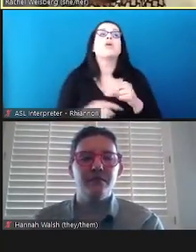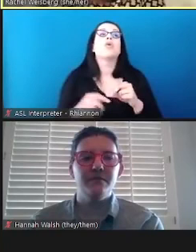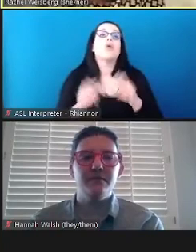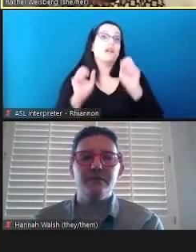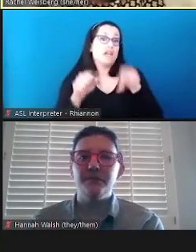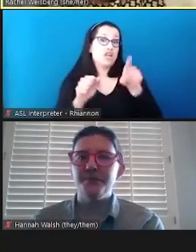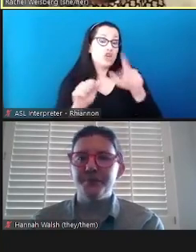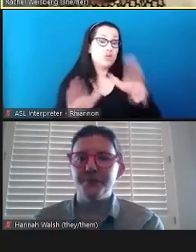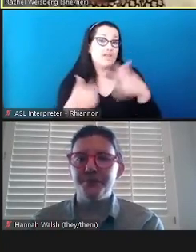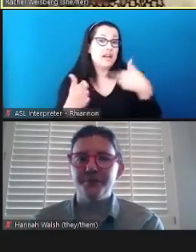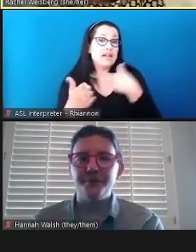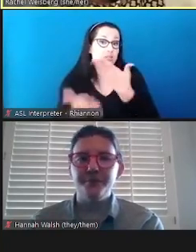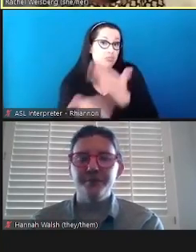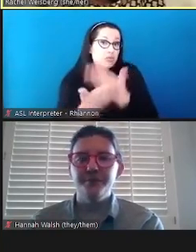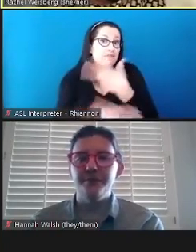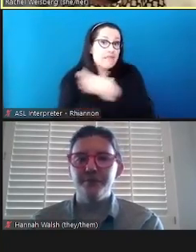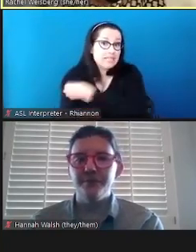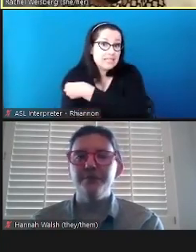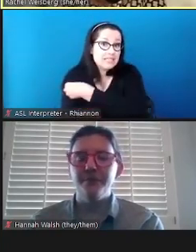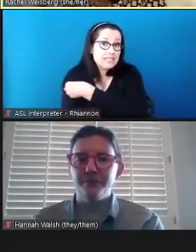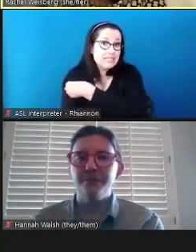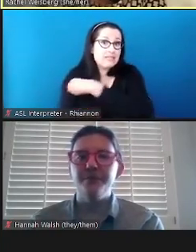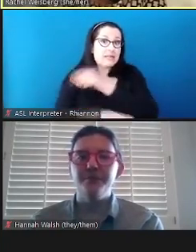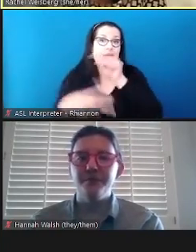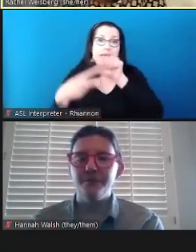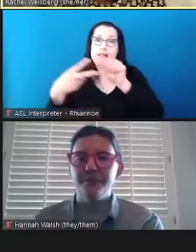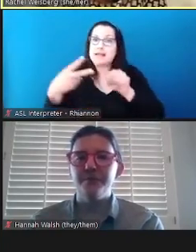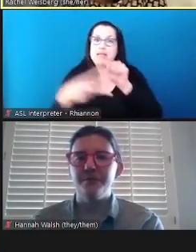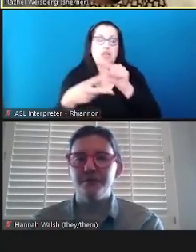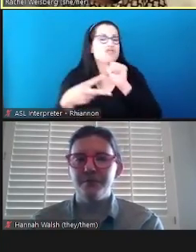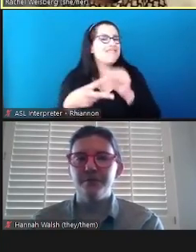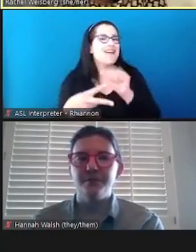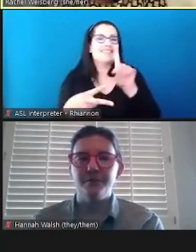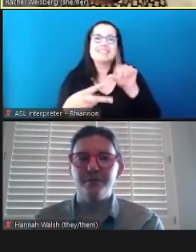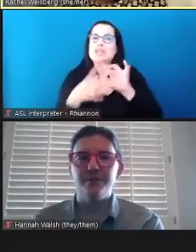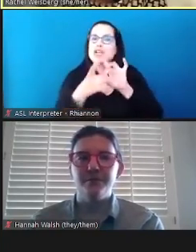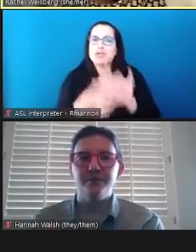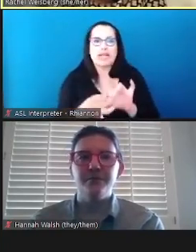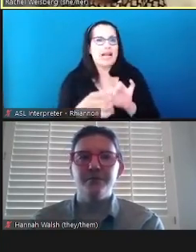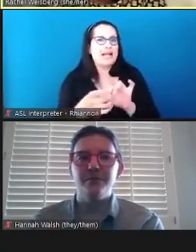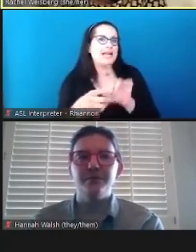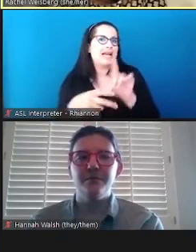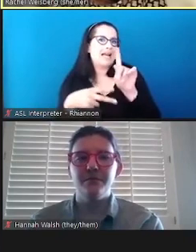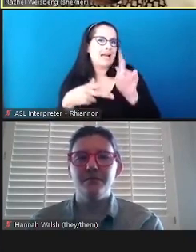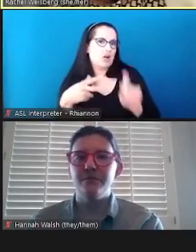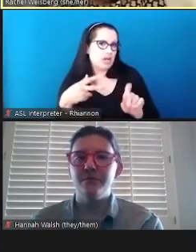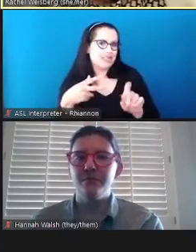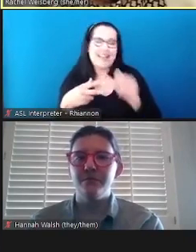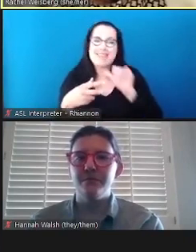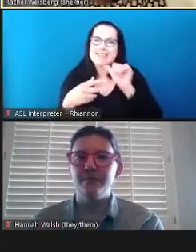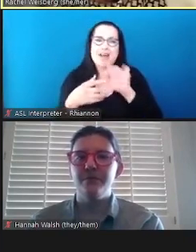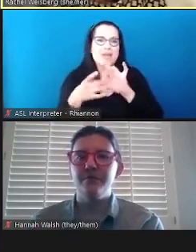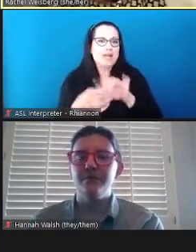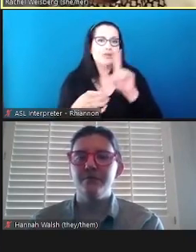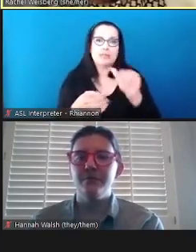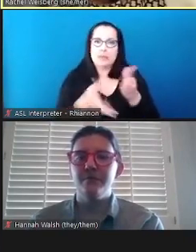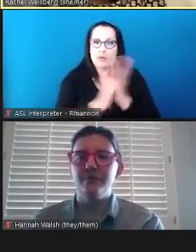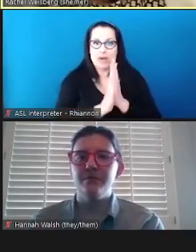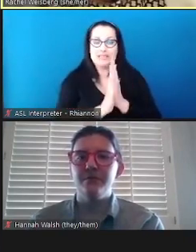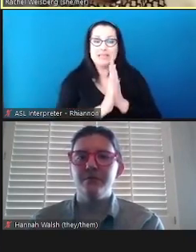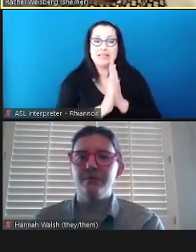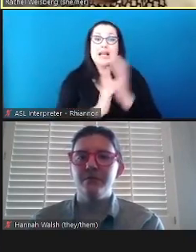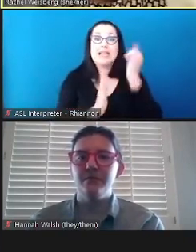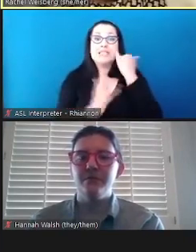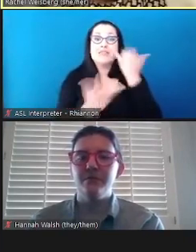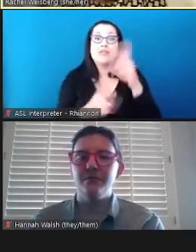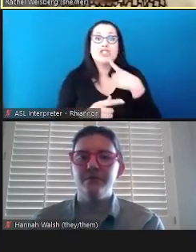proof of vaccination? Those are not disability related inquiries or disability related requests, because if you say, yes, you are, or no,